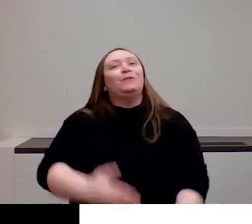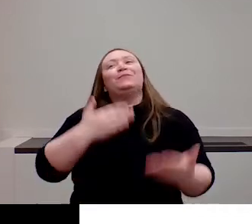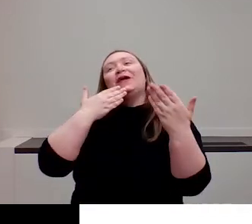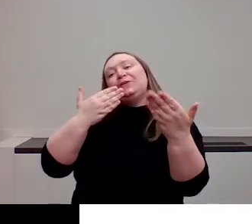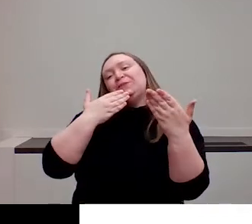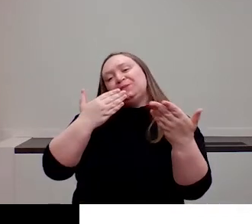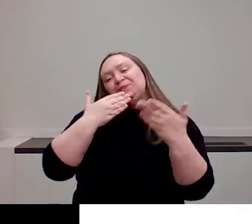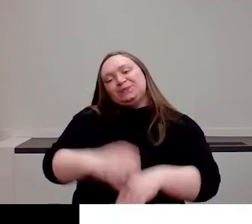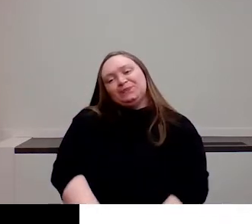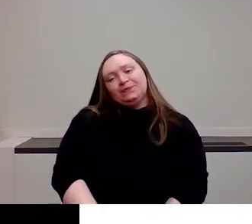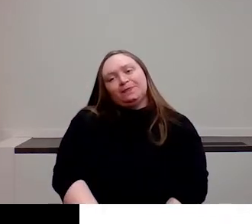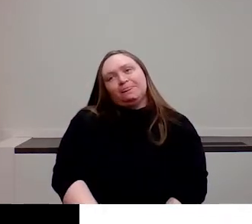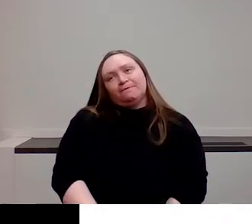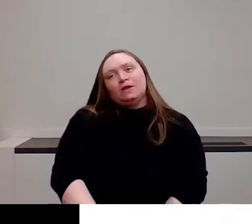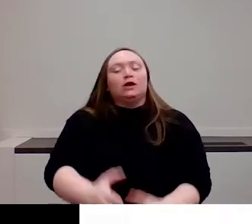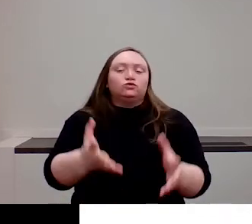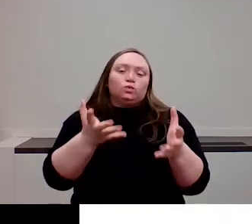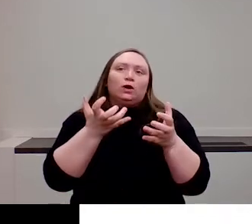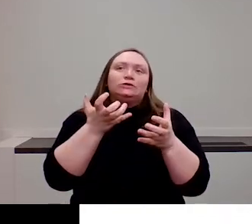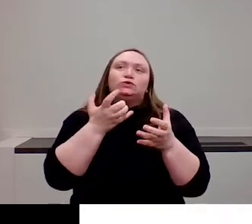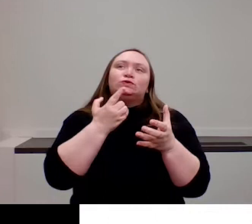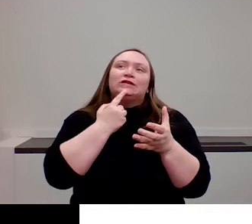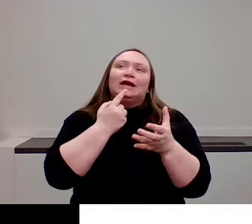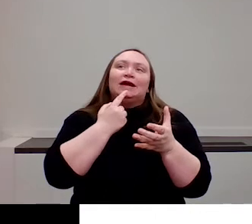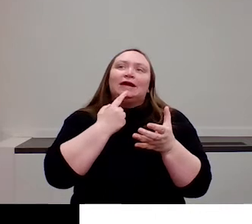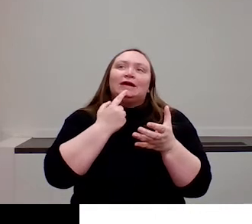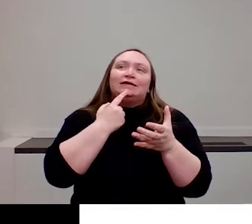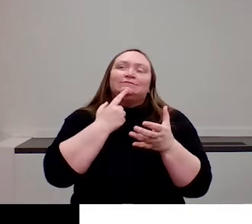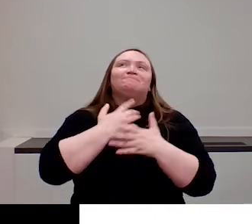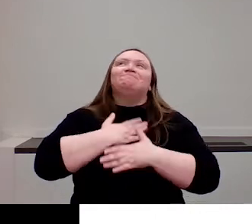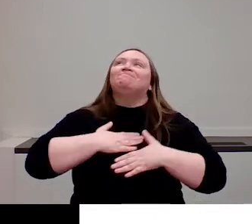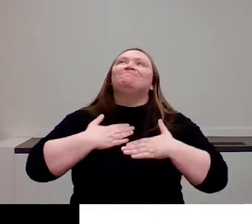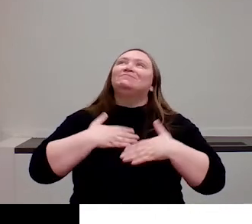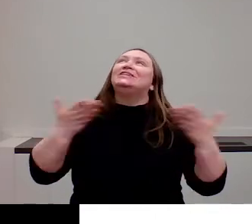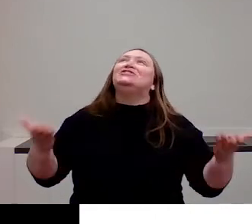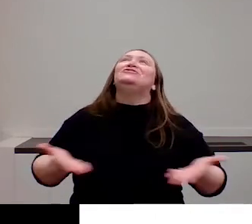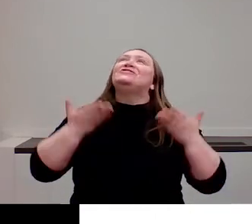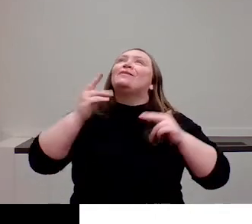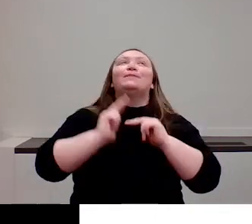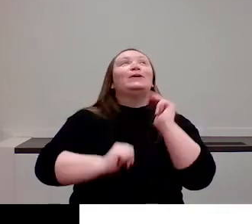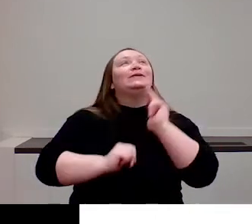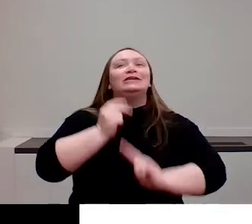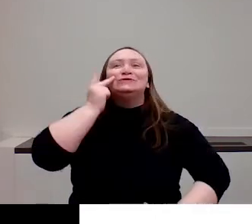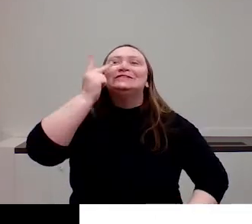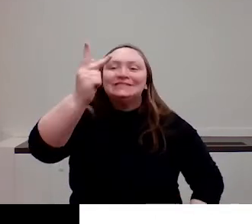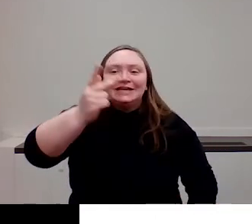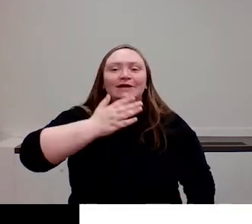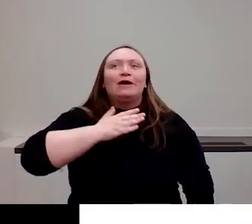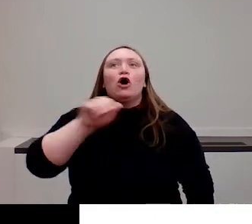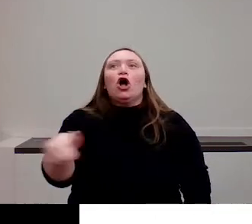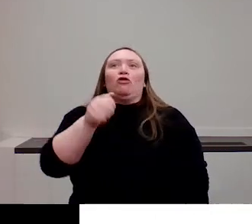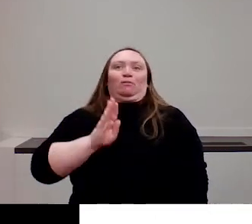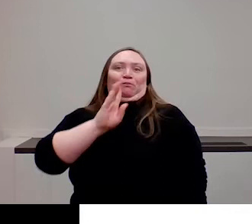Thank you. I did want to say it is a pleasure to be back in the building and to have actually seen my fellow board